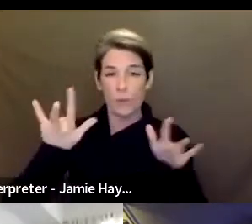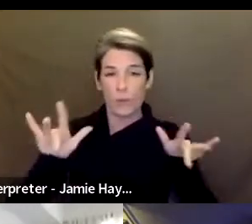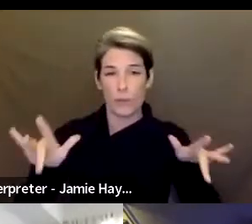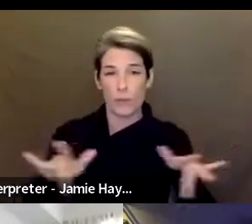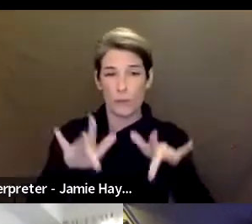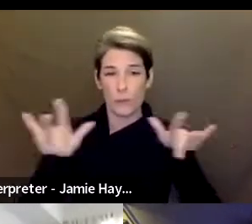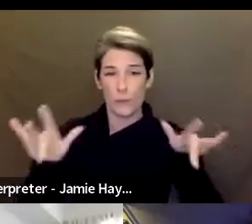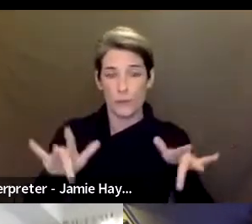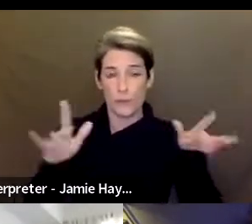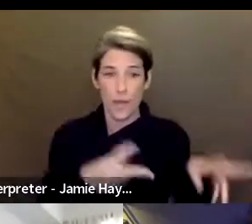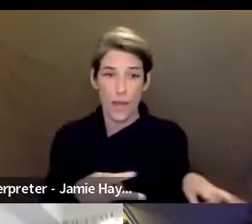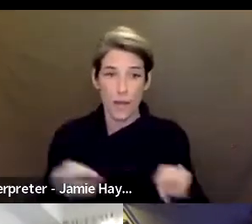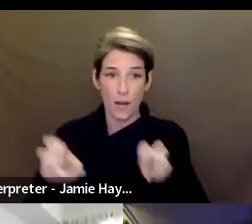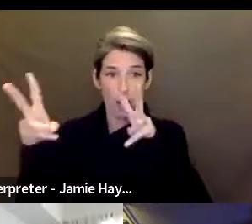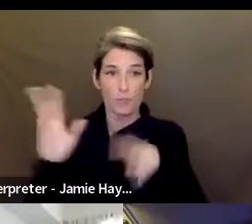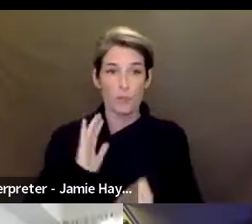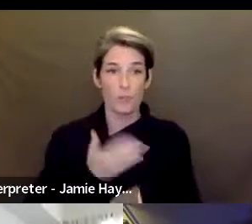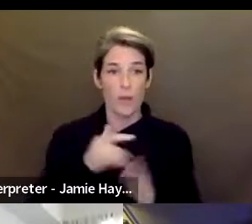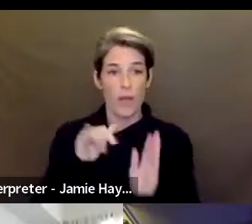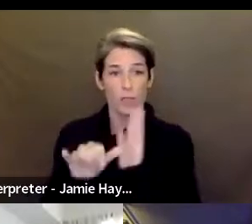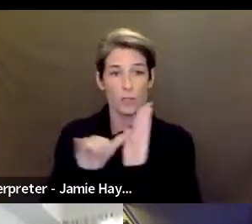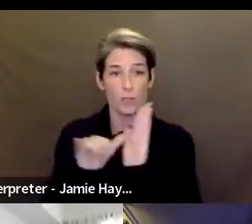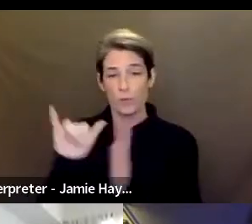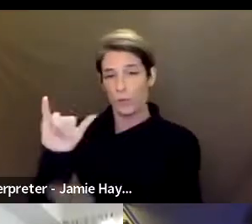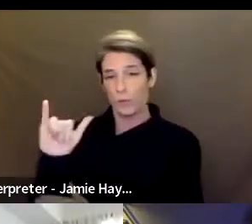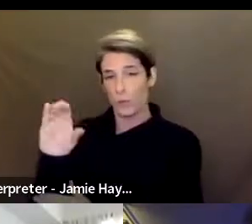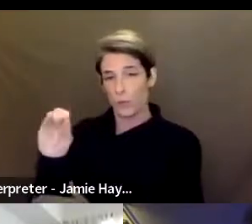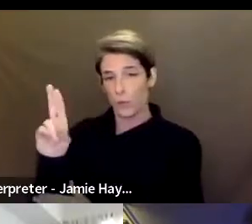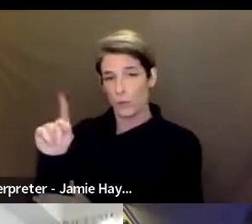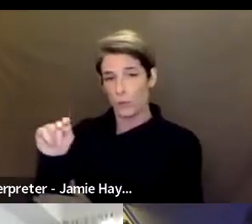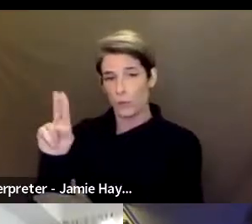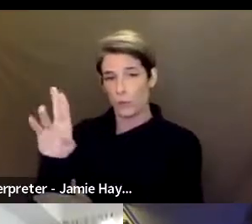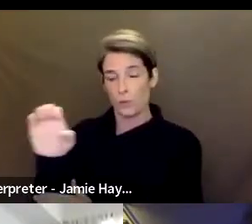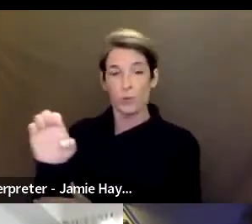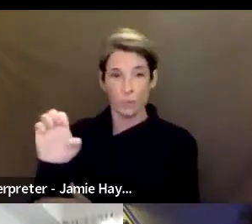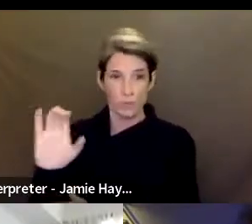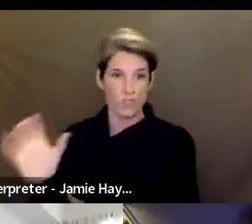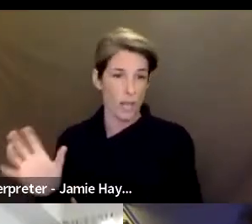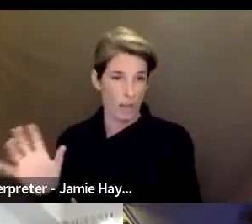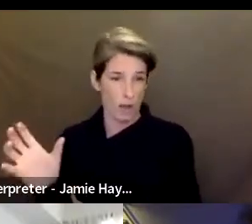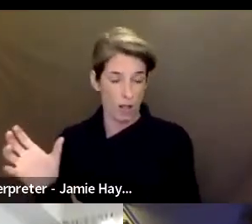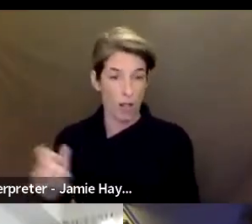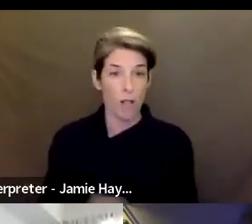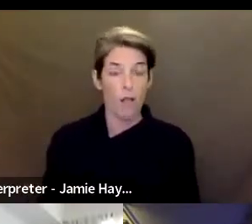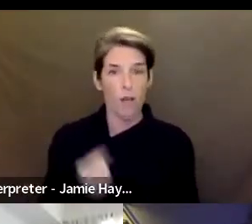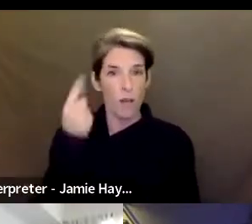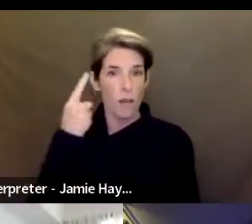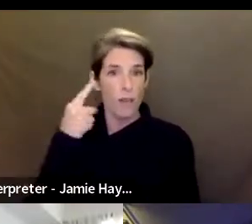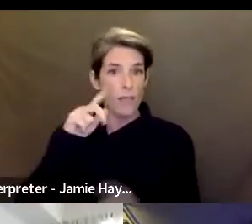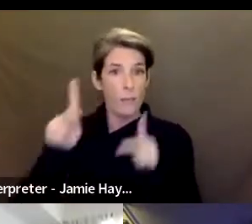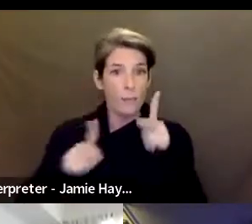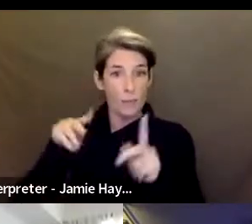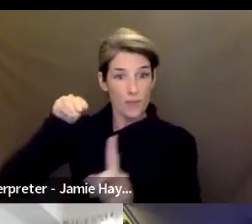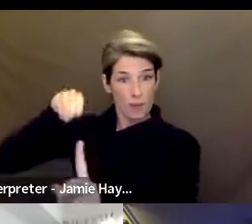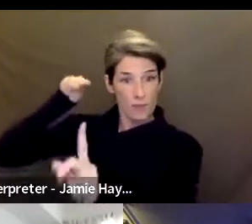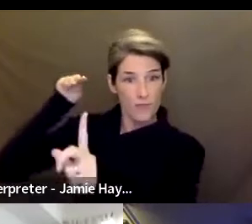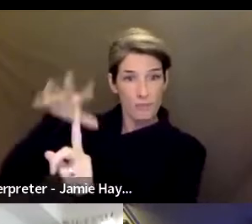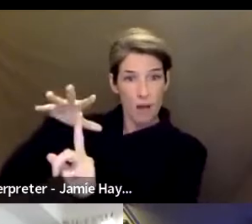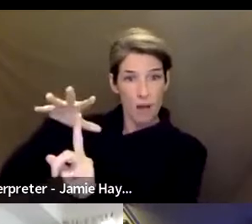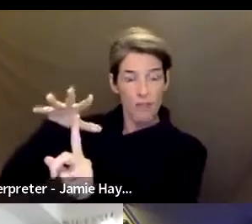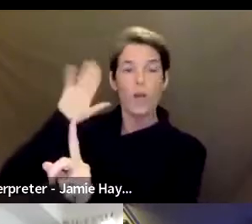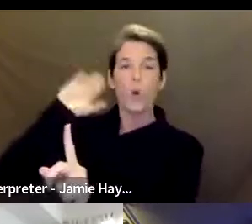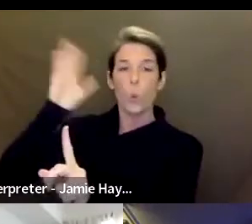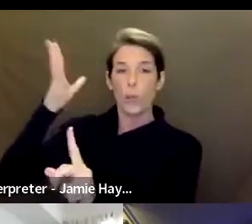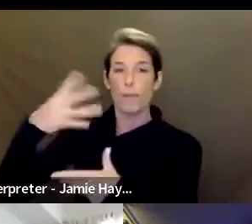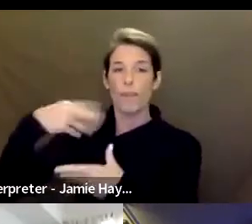on the A.R.T New York's YouTube page. Only the people who are spotlit will be on the recording. So if you don't want to be on the